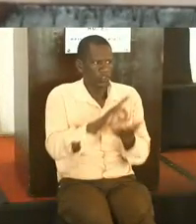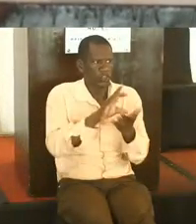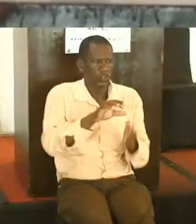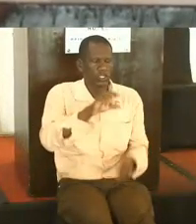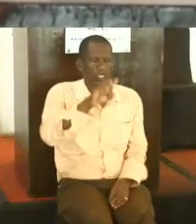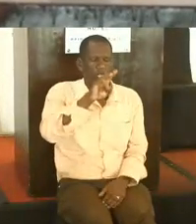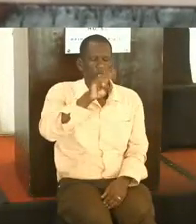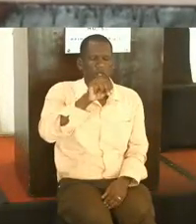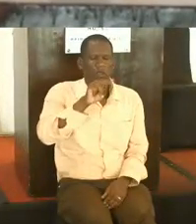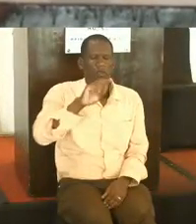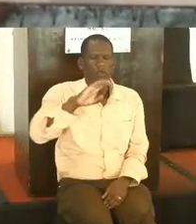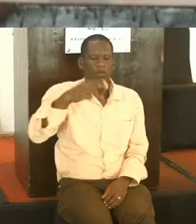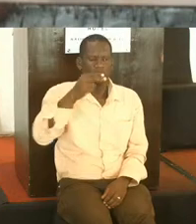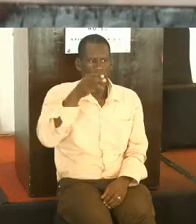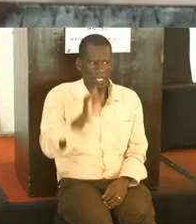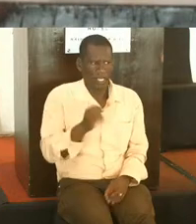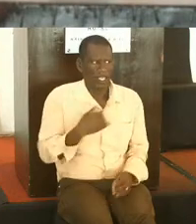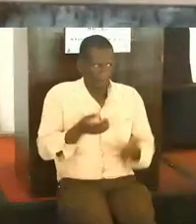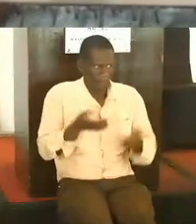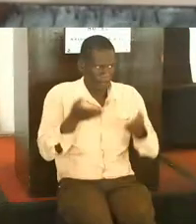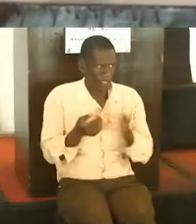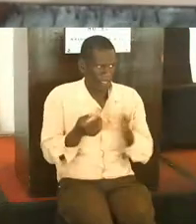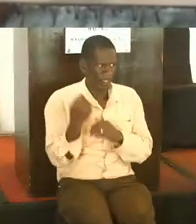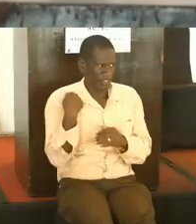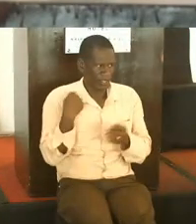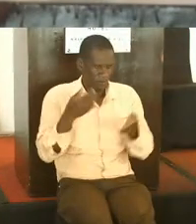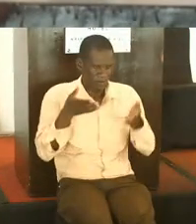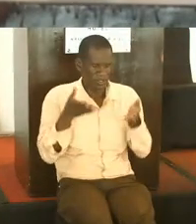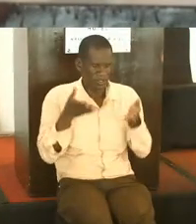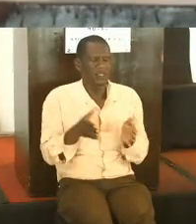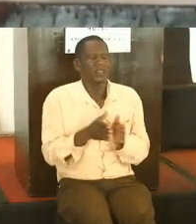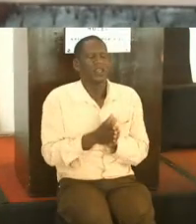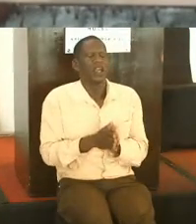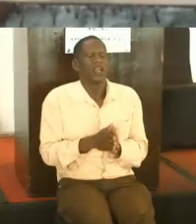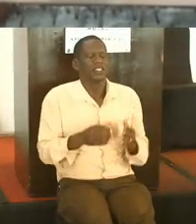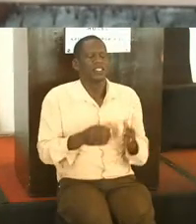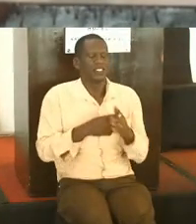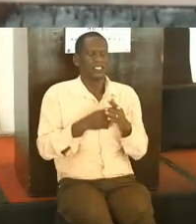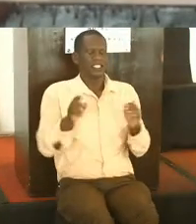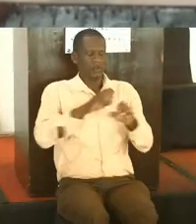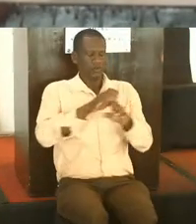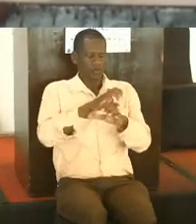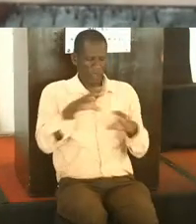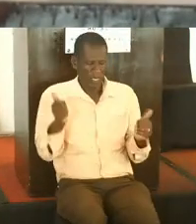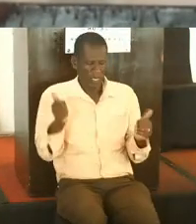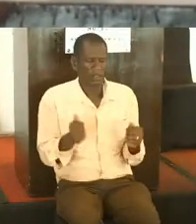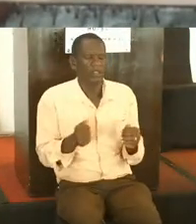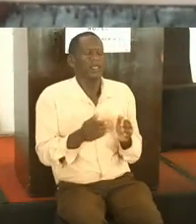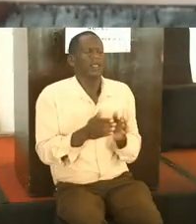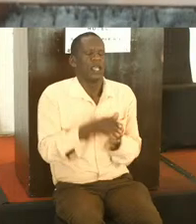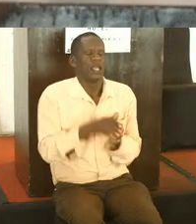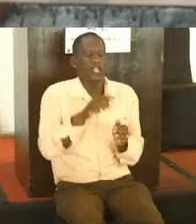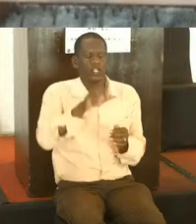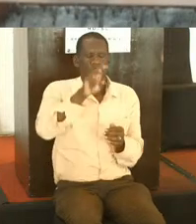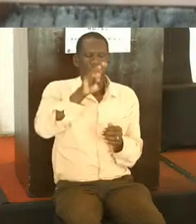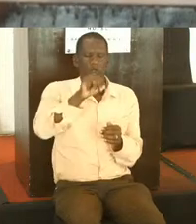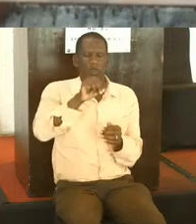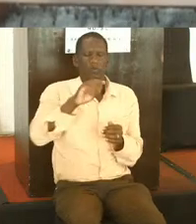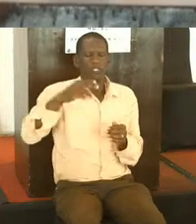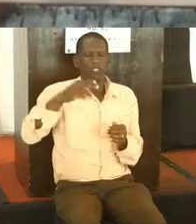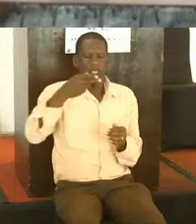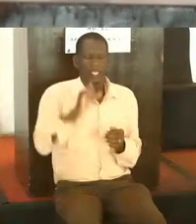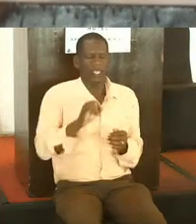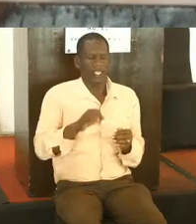mshai mongola of course she's been here yesterday and she started us very well she is the